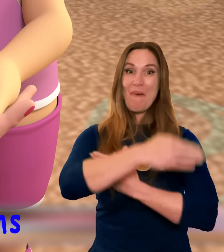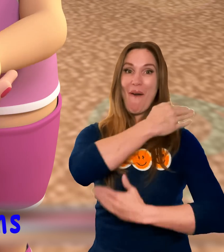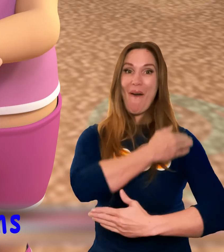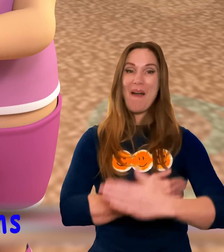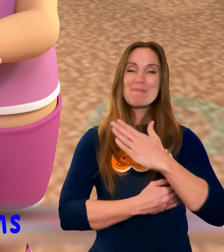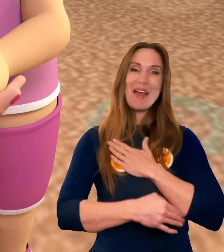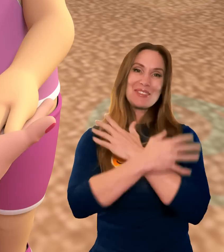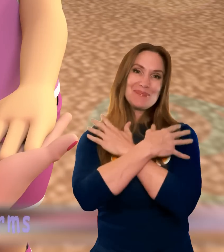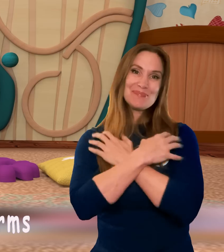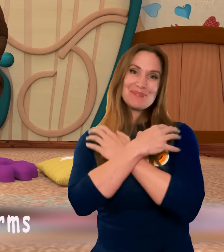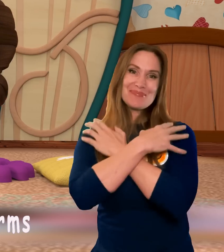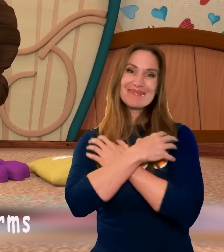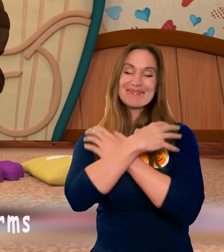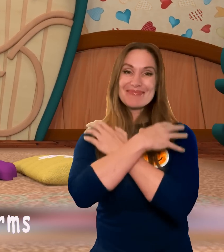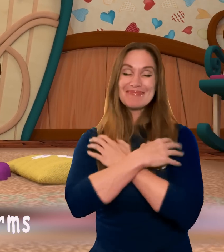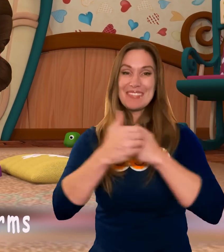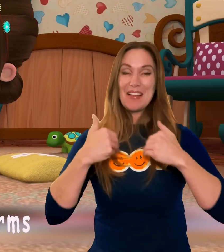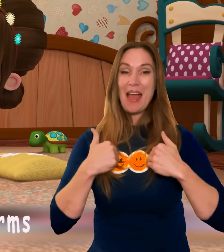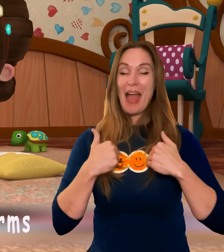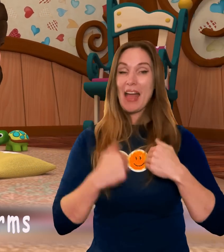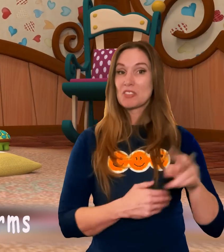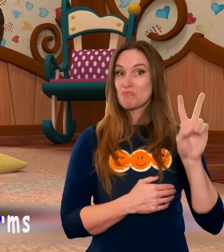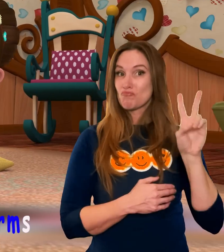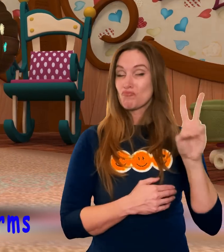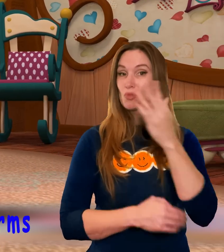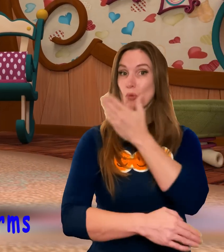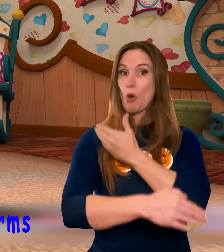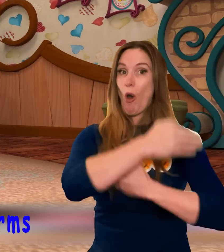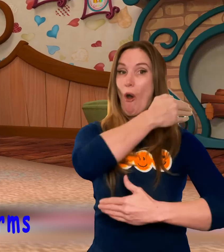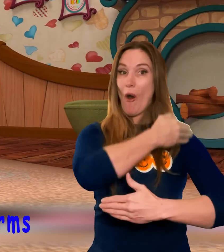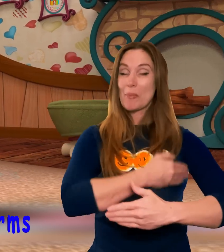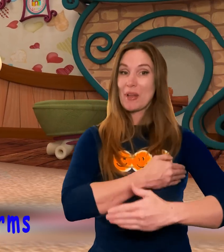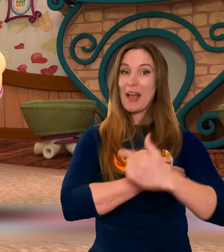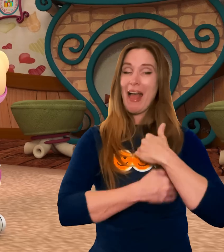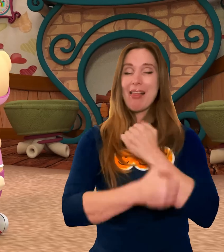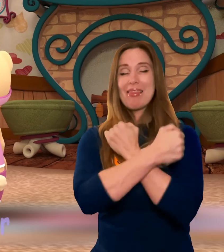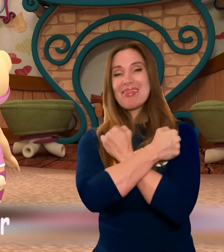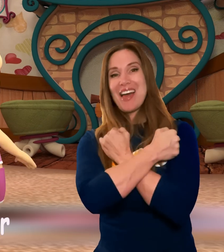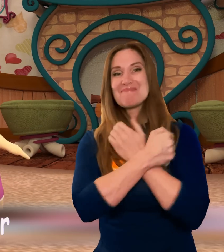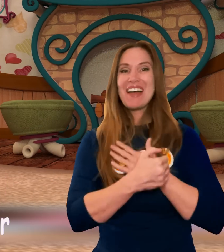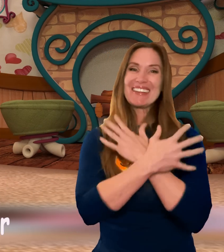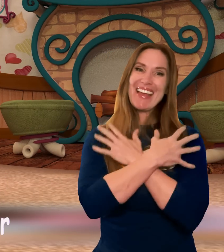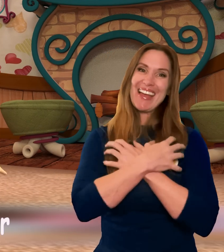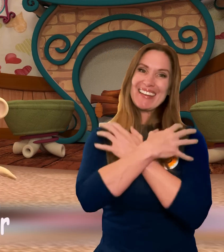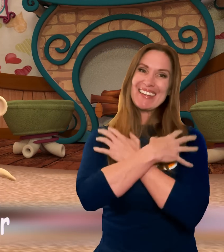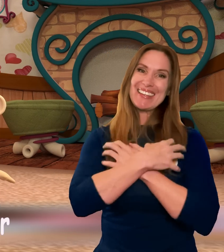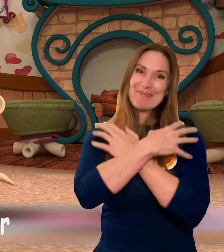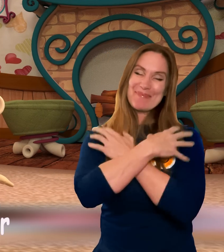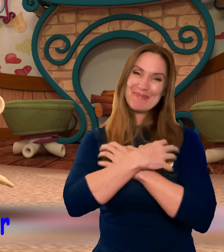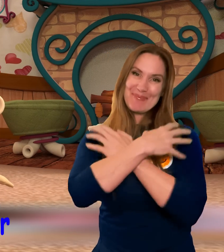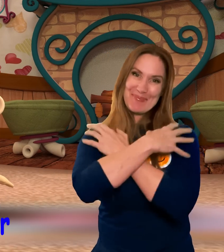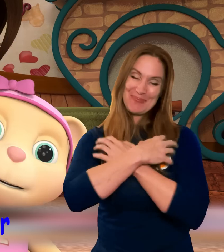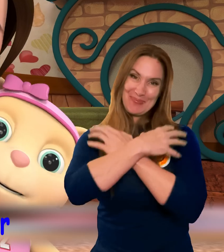arms two arms my teddy bear has two arms I love